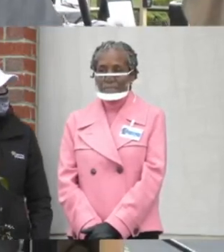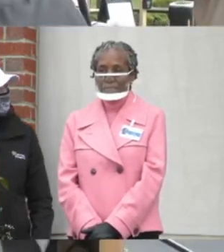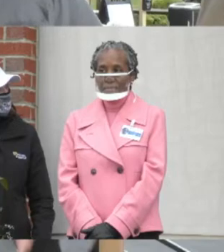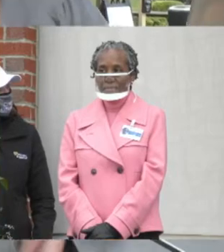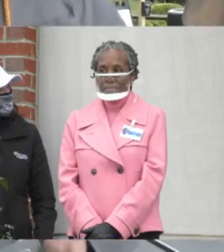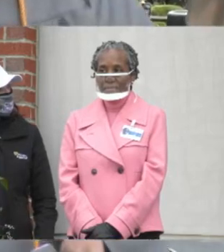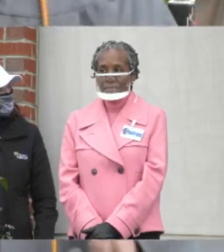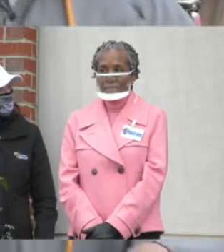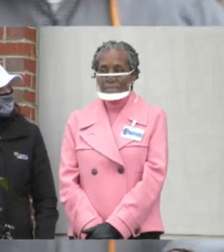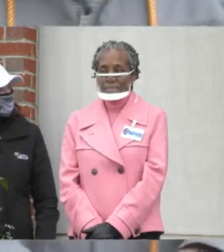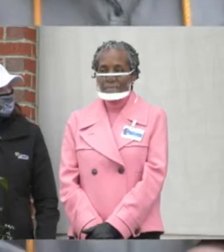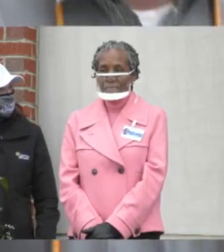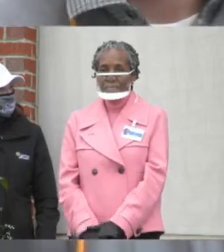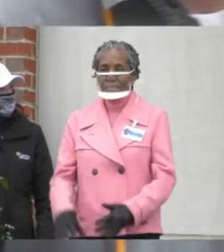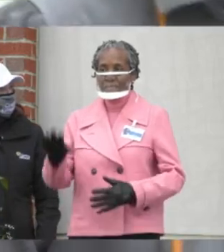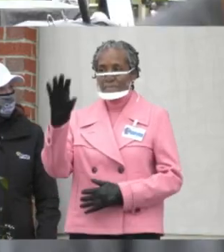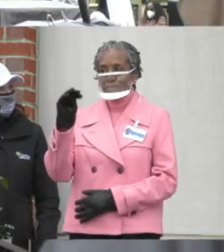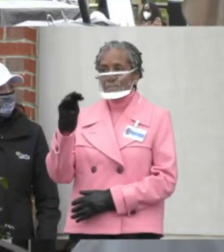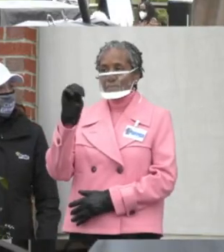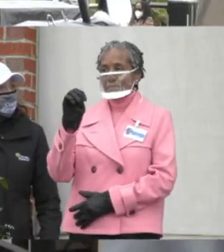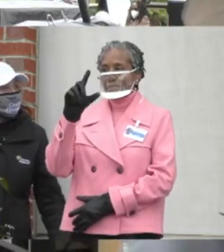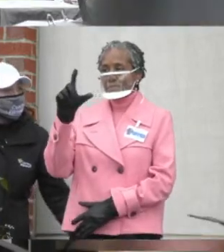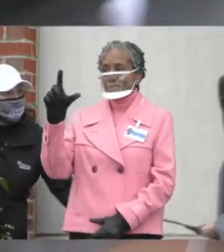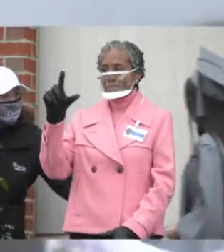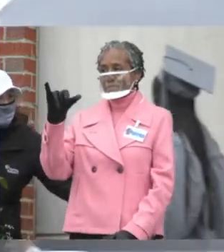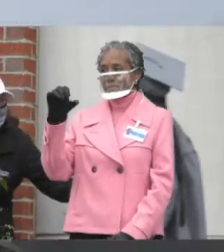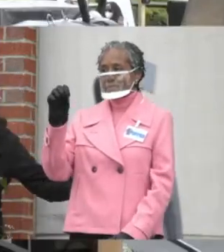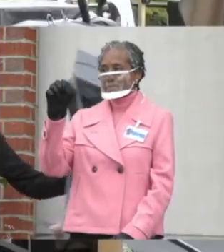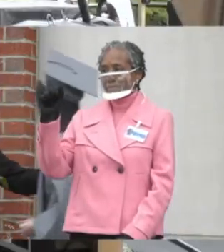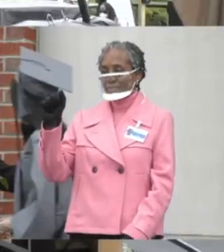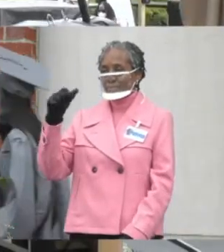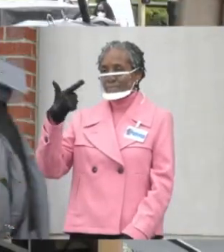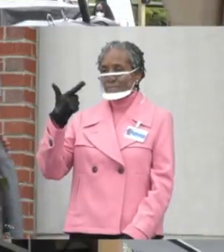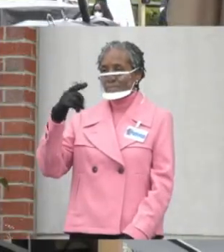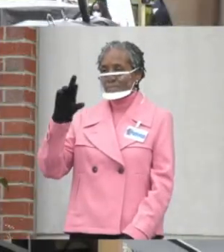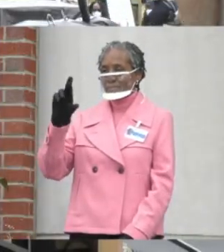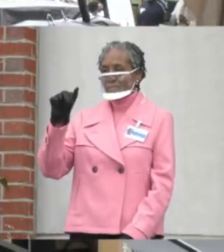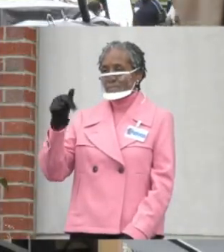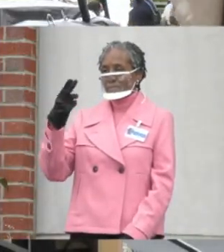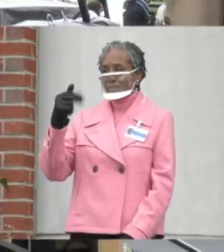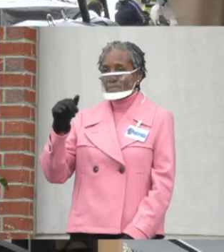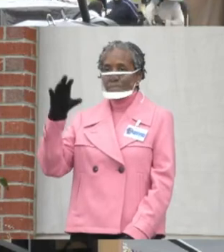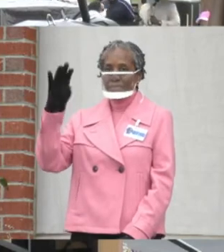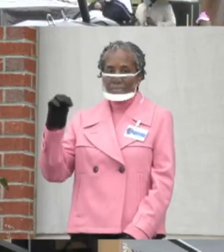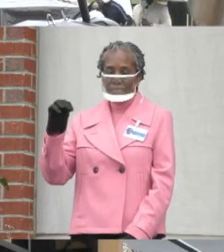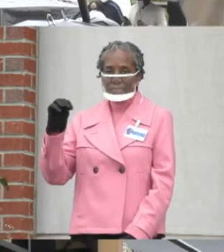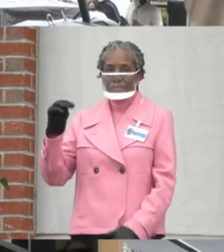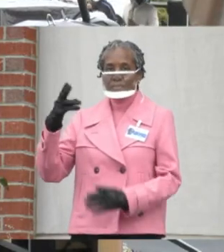Melissa Scott Graham, High Set.